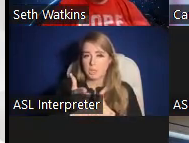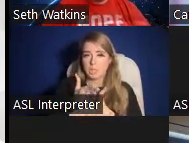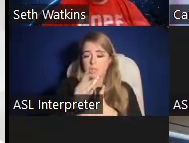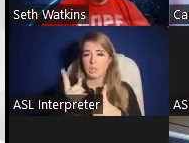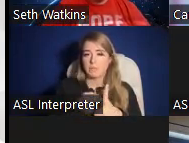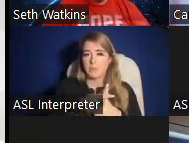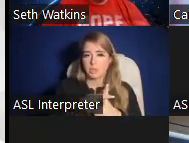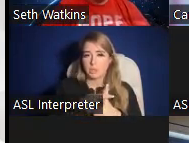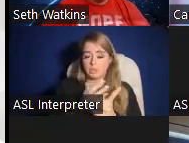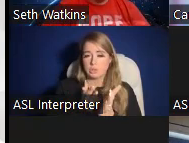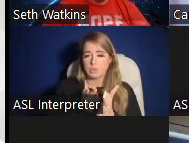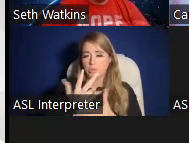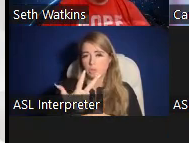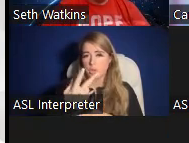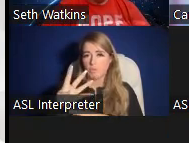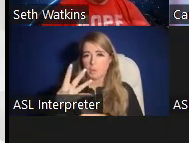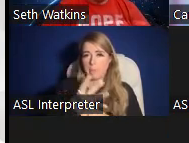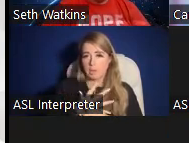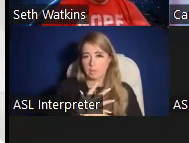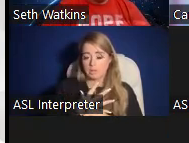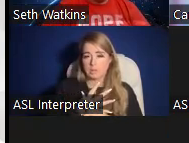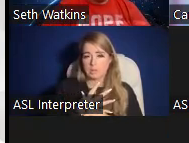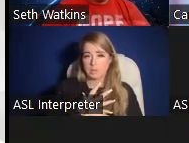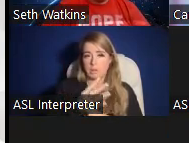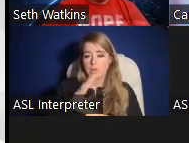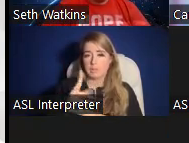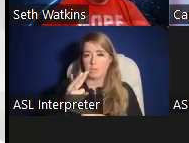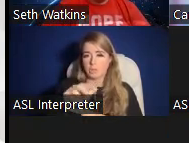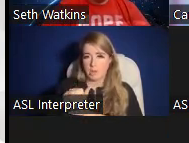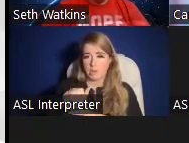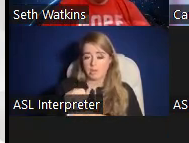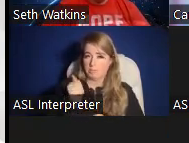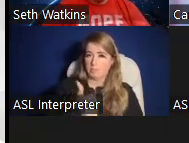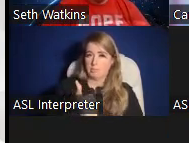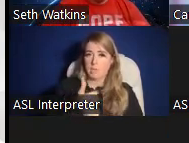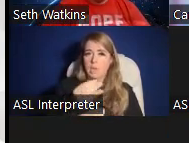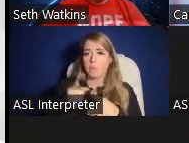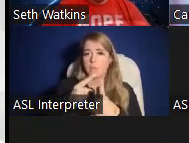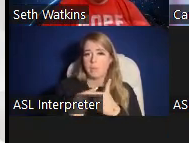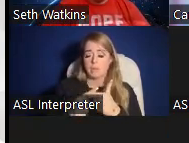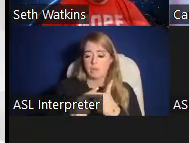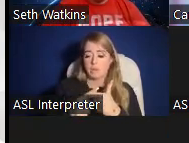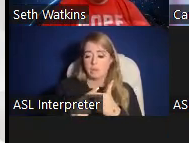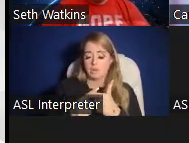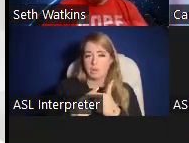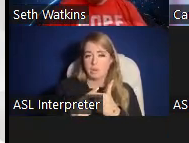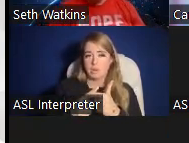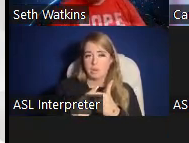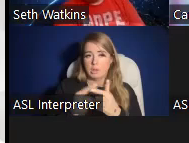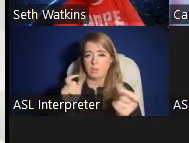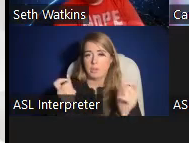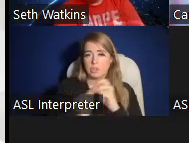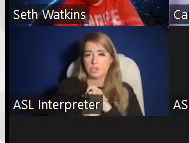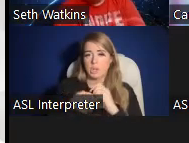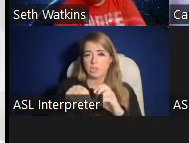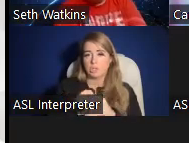first 3 or 4 months of the BHA's existence and then the change in,